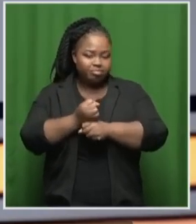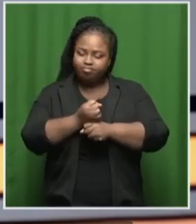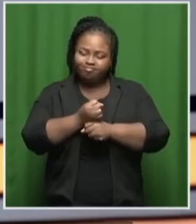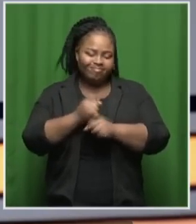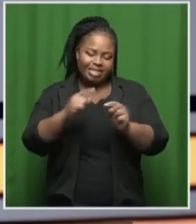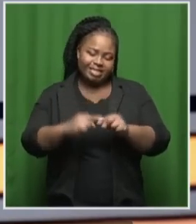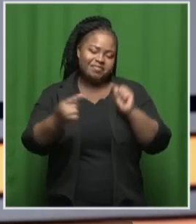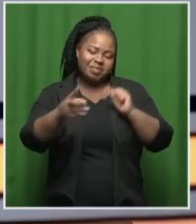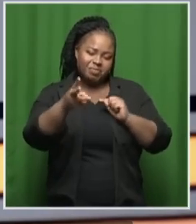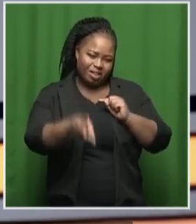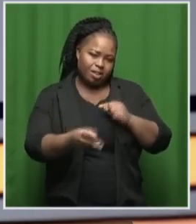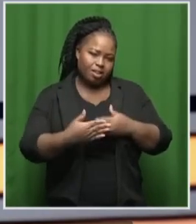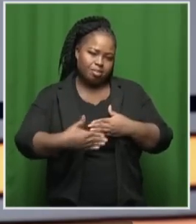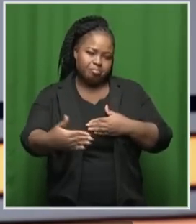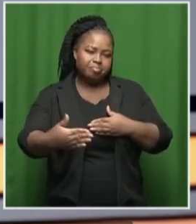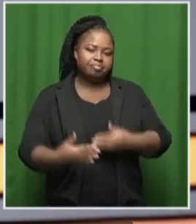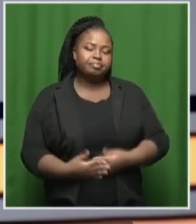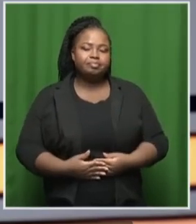I think, is